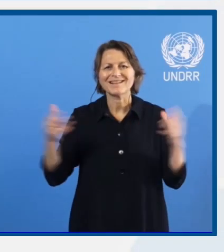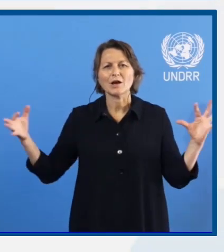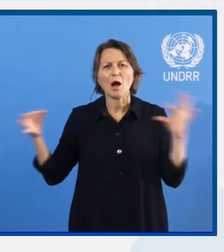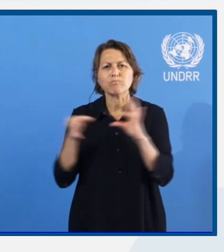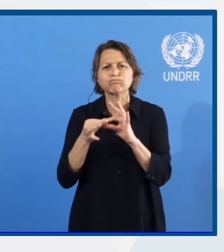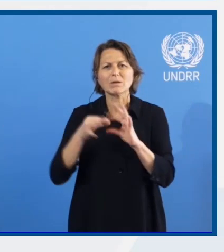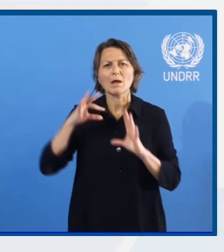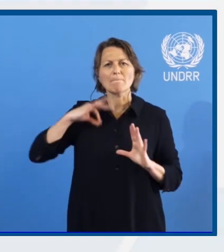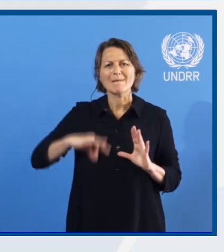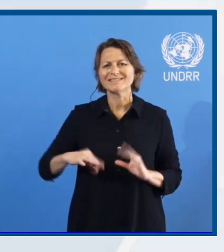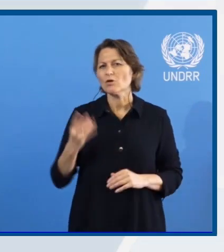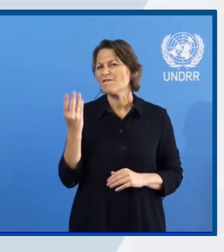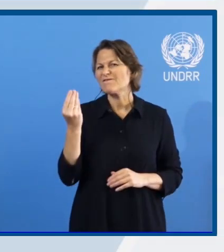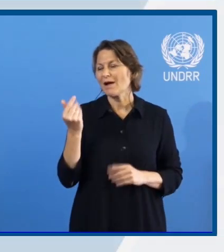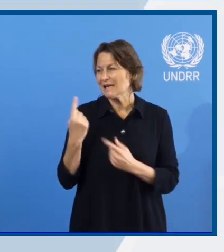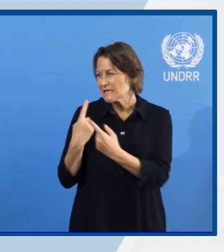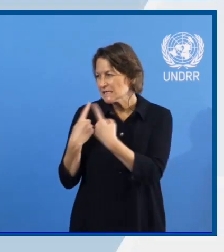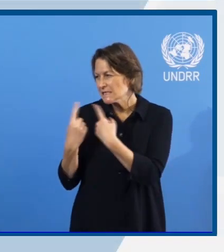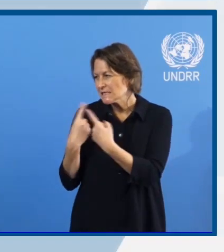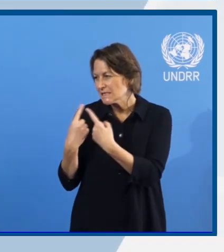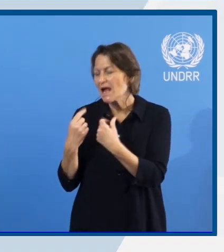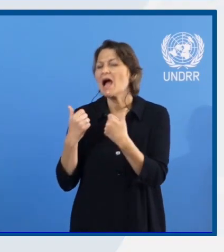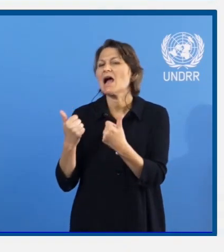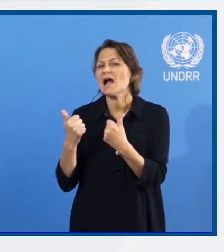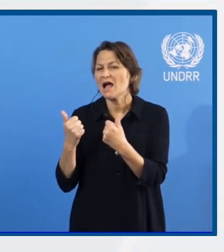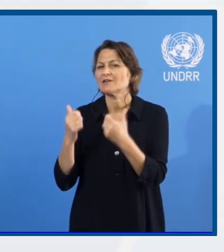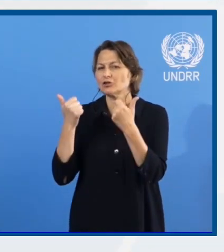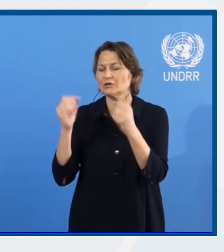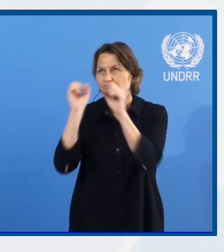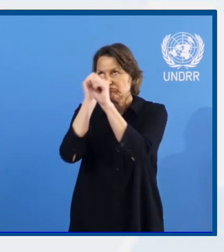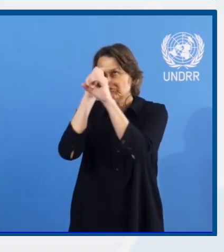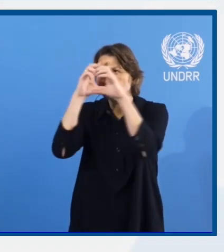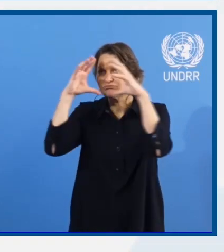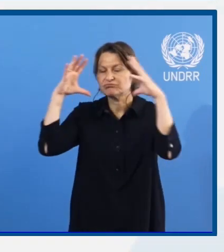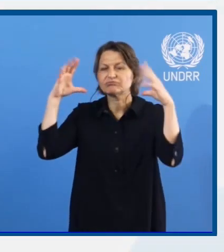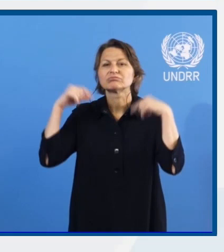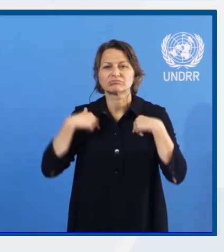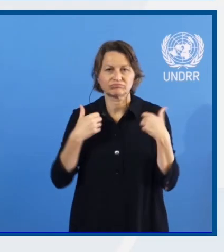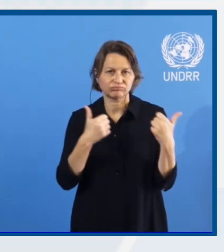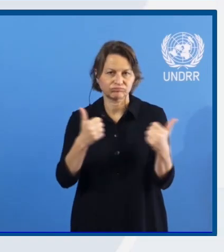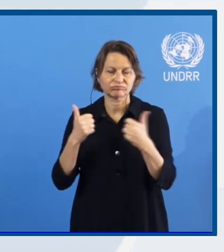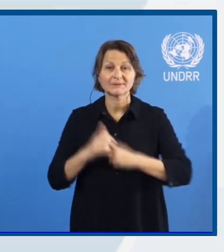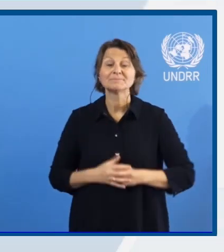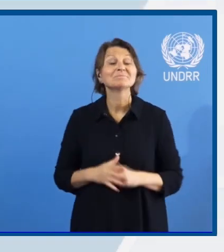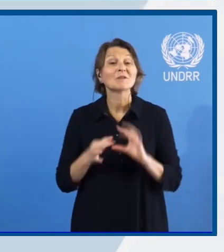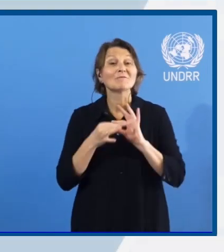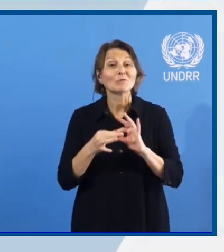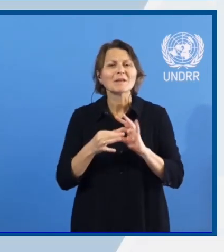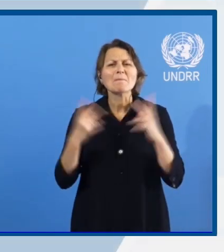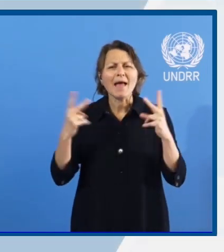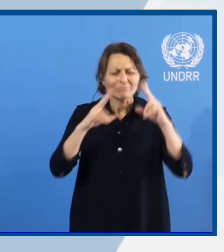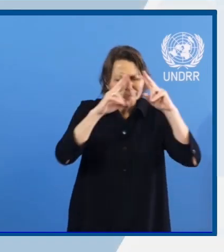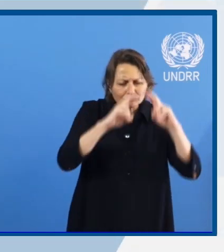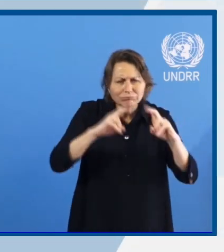But that doesn't mean it has been easy to bring some of the questions, and it relates to the issues around translating scientific